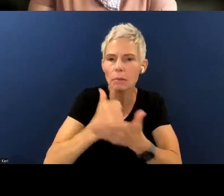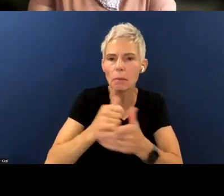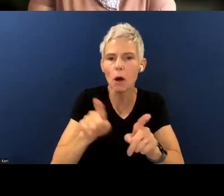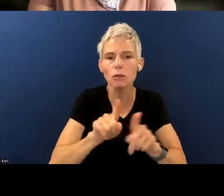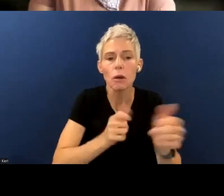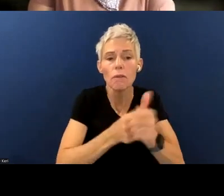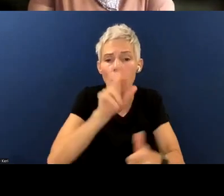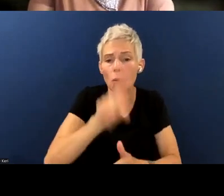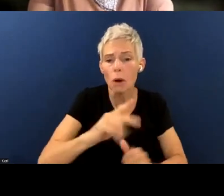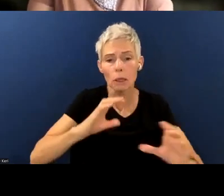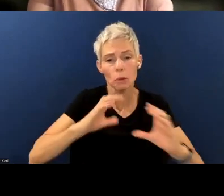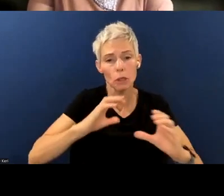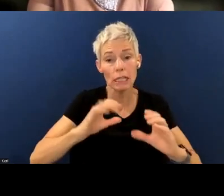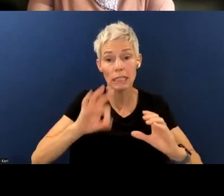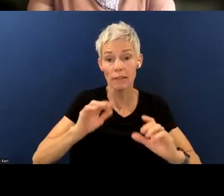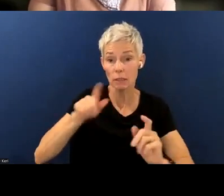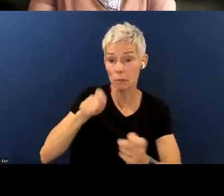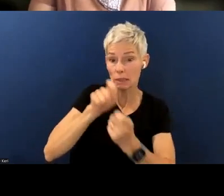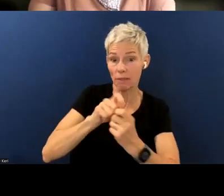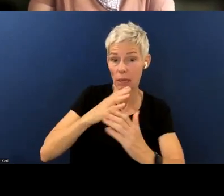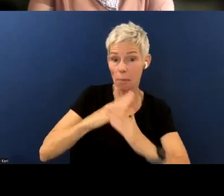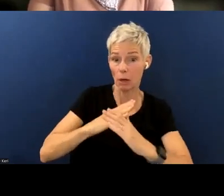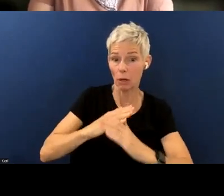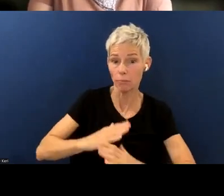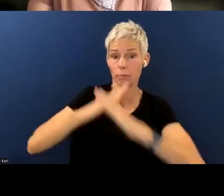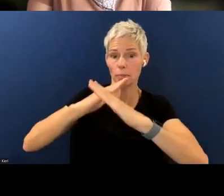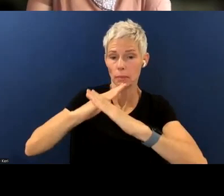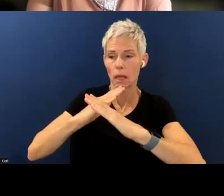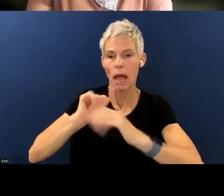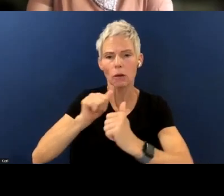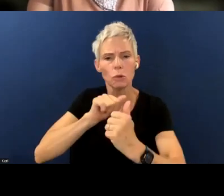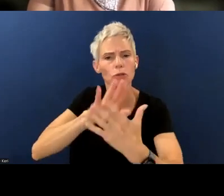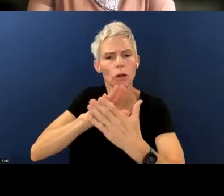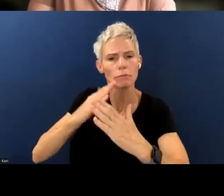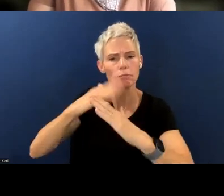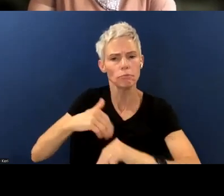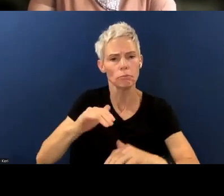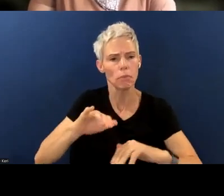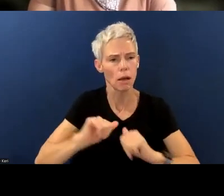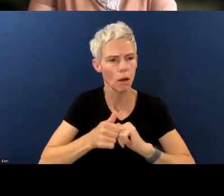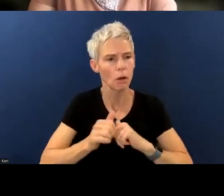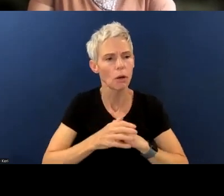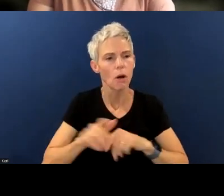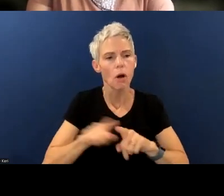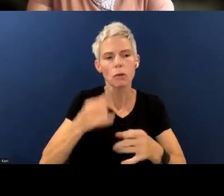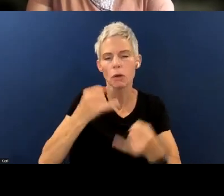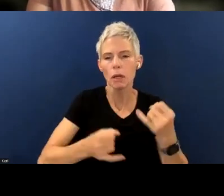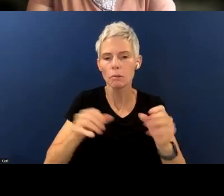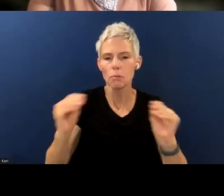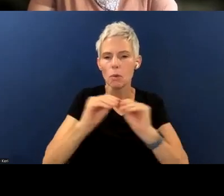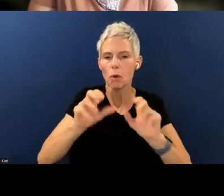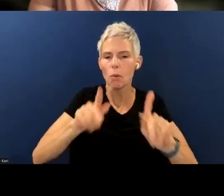address specific barriers. And then lastly, there's lots of opportunity to provide deeper resources